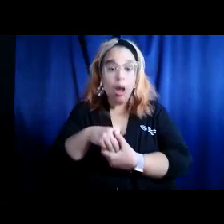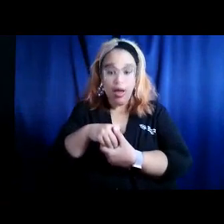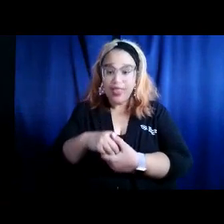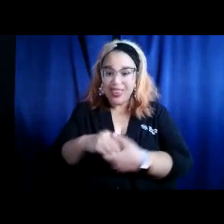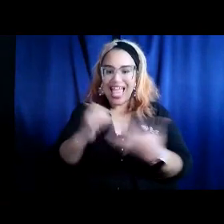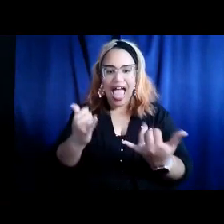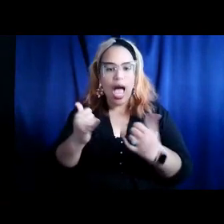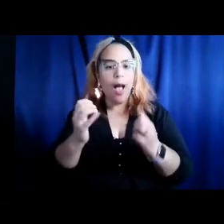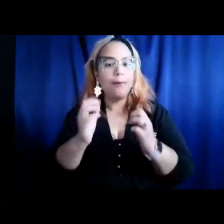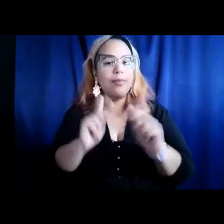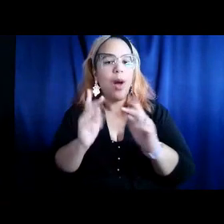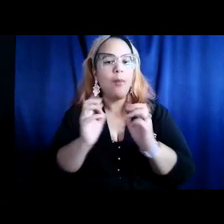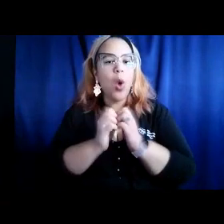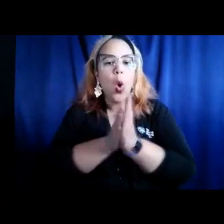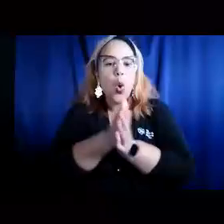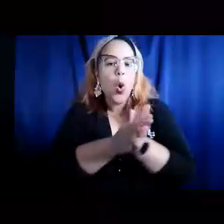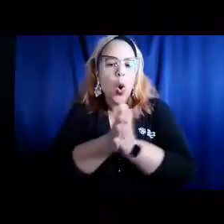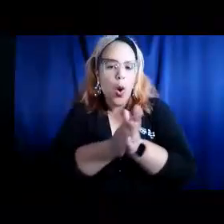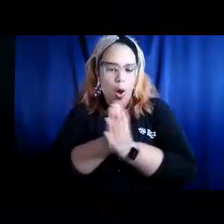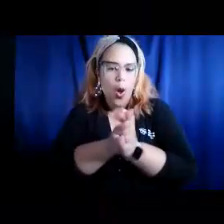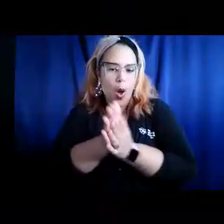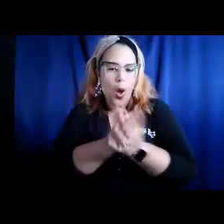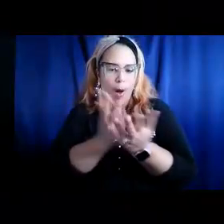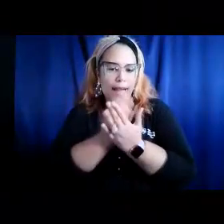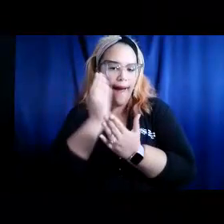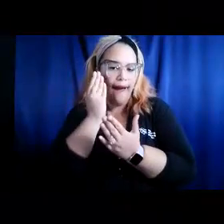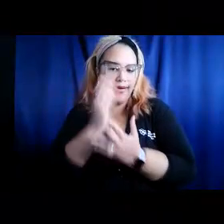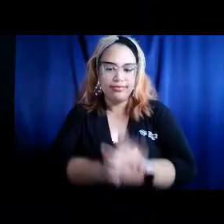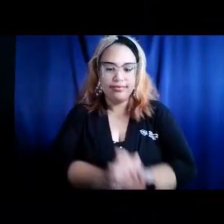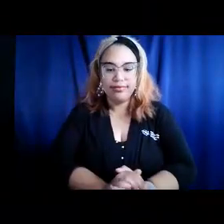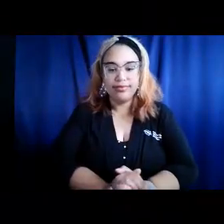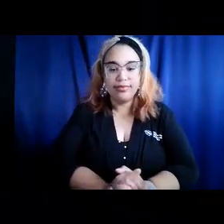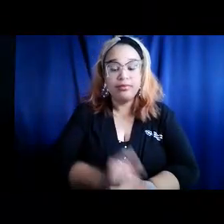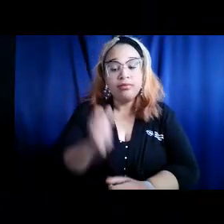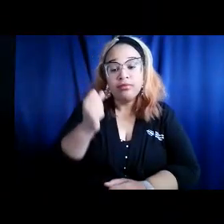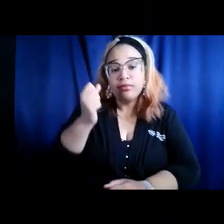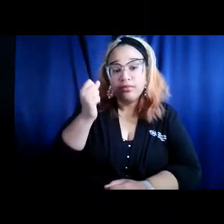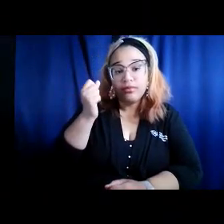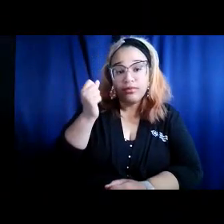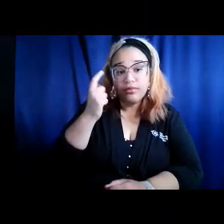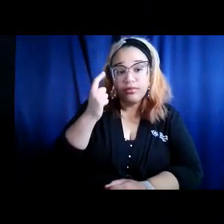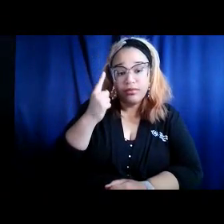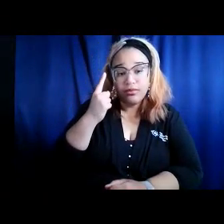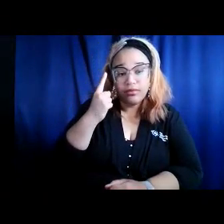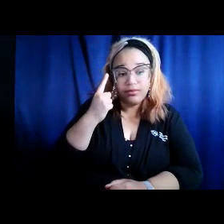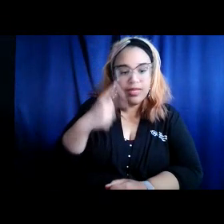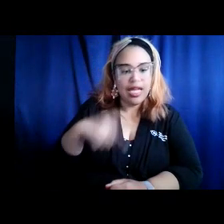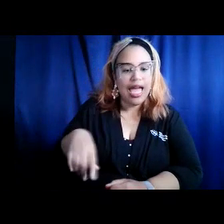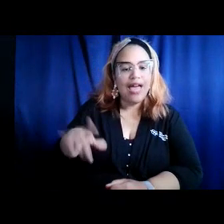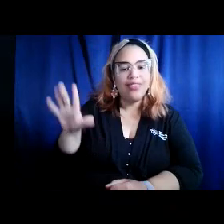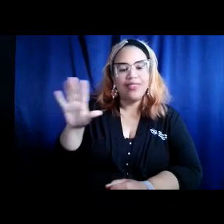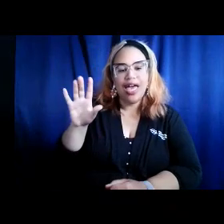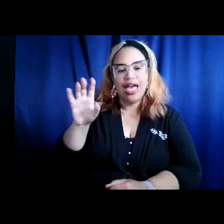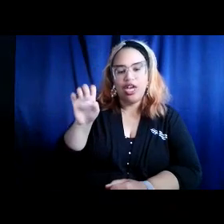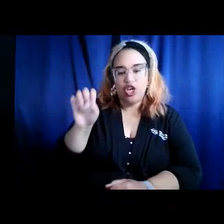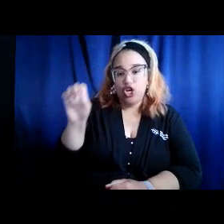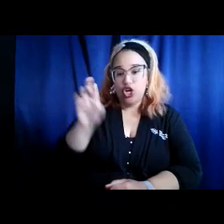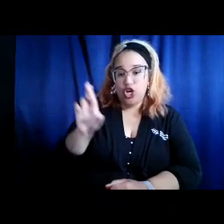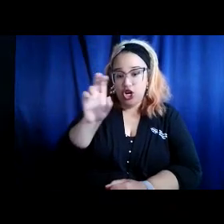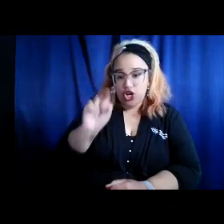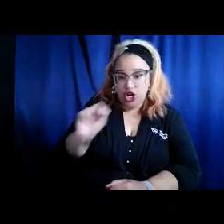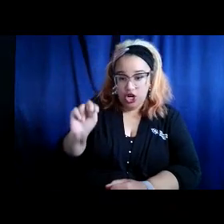with disabilities represent the third largest market segment in the US, with a combined disposable income of